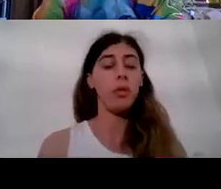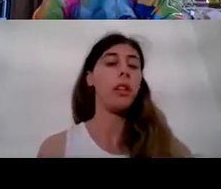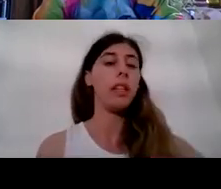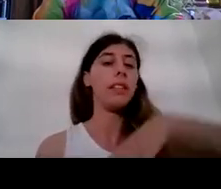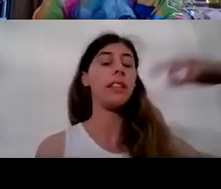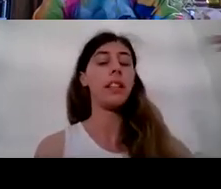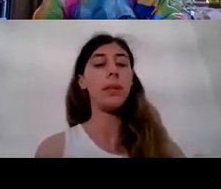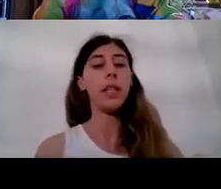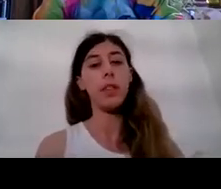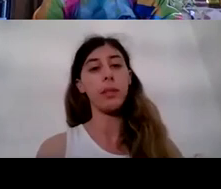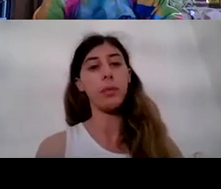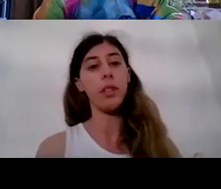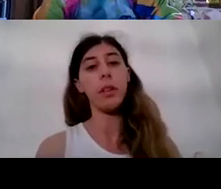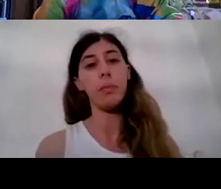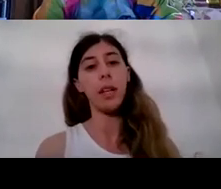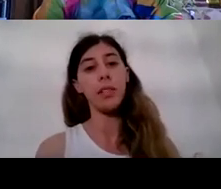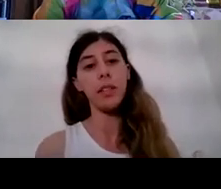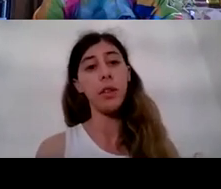benefits.